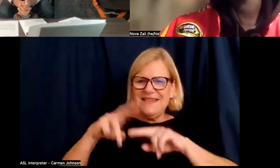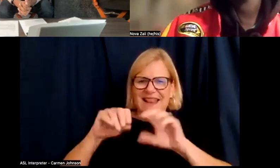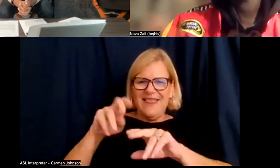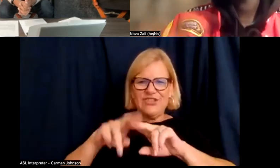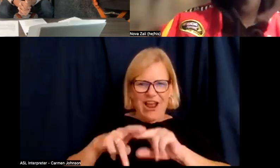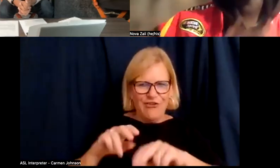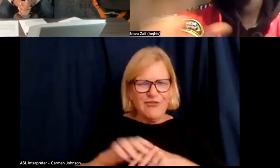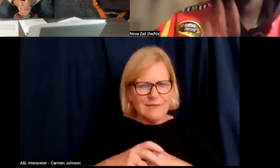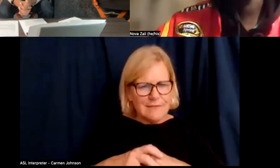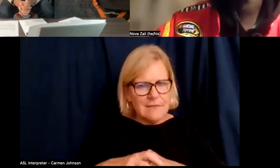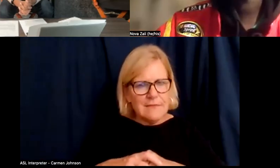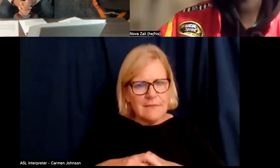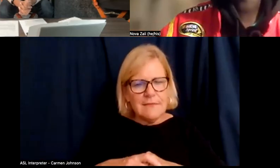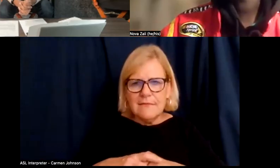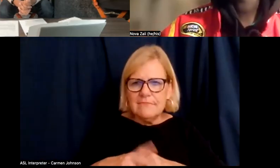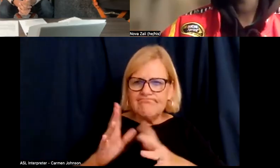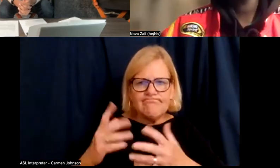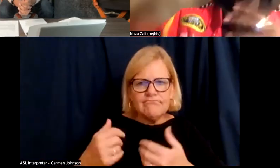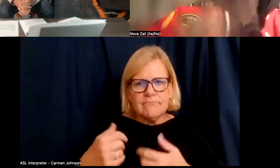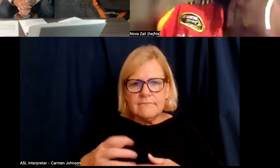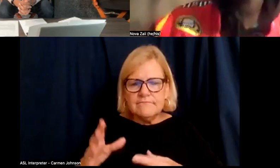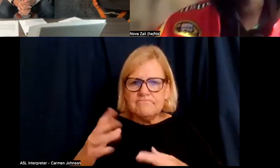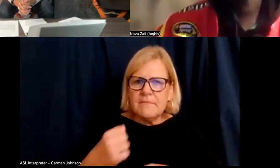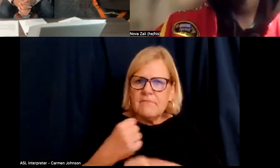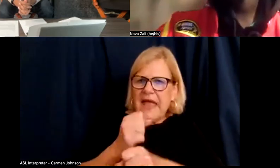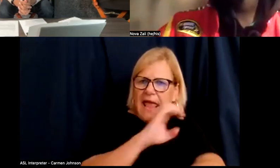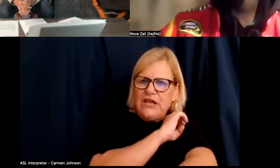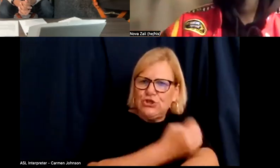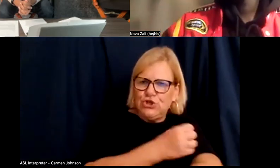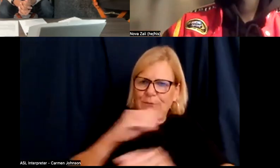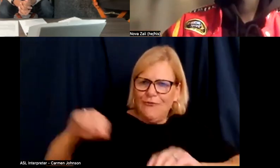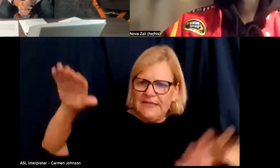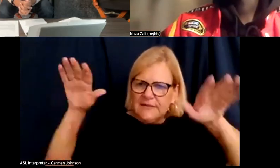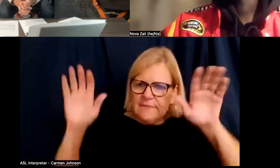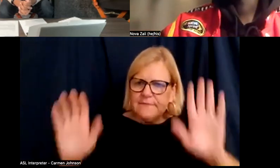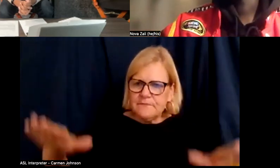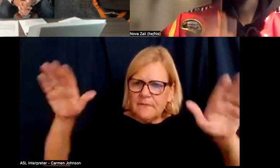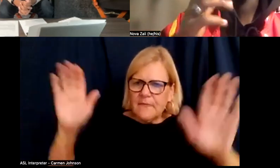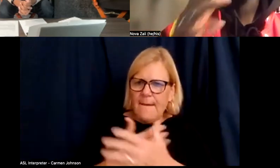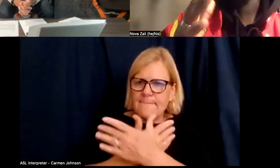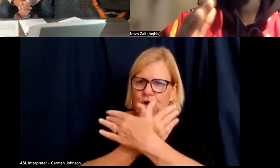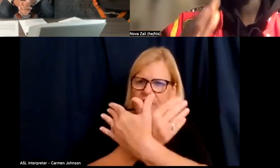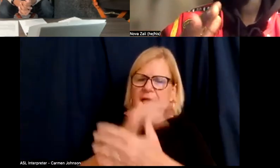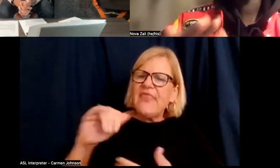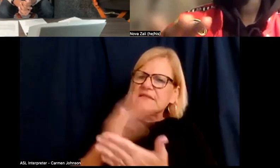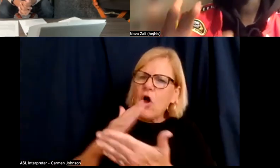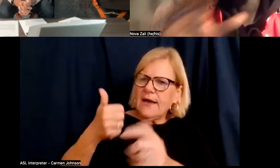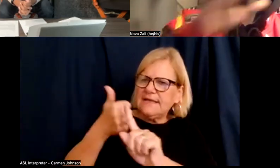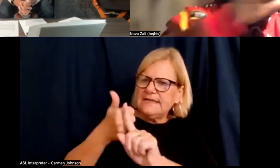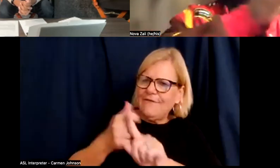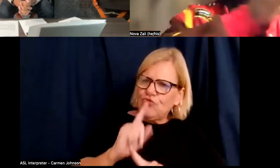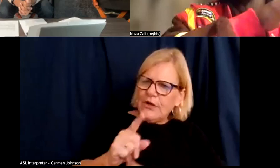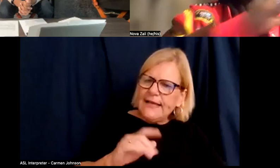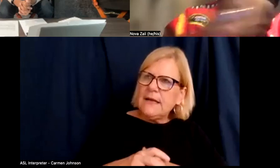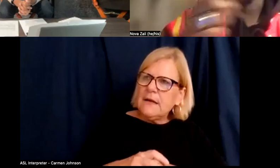chair just kind of miming out energy movements. Yeah. That song in and of itself really